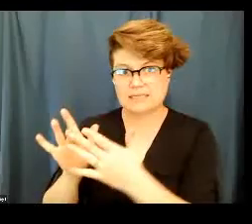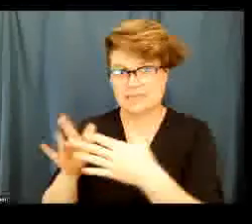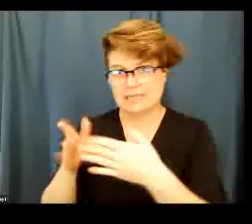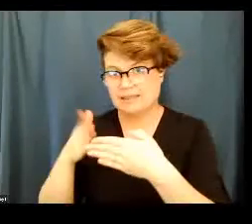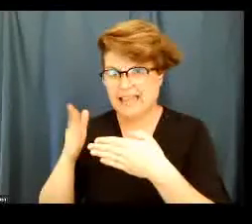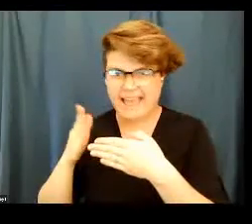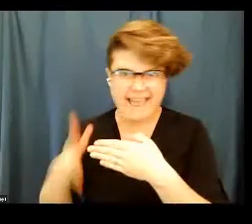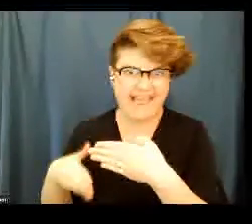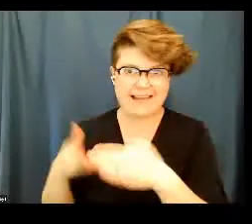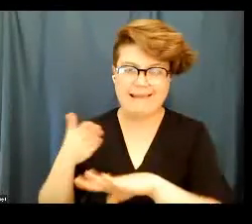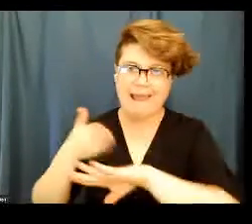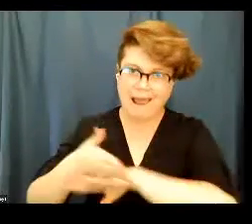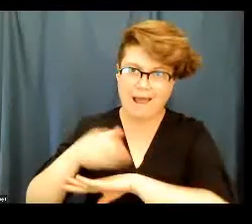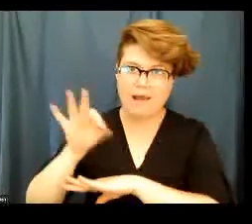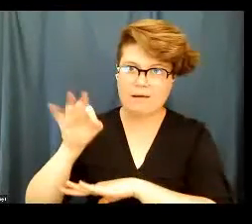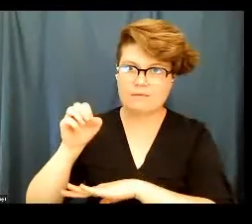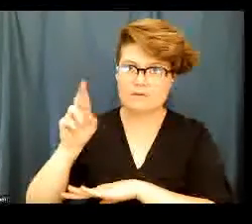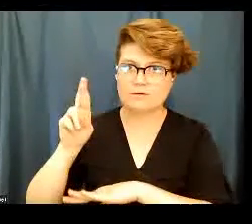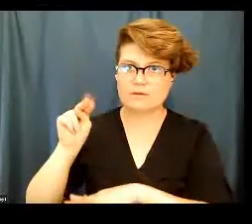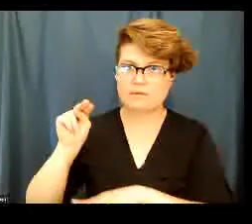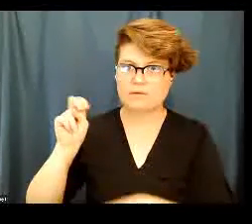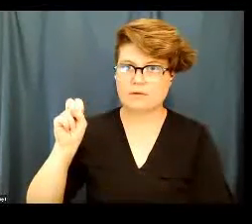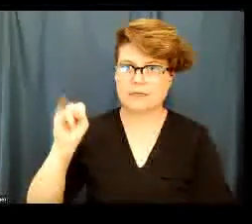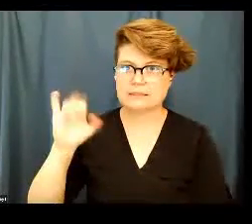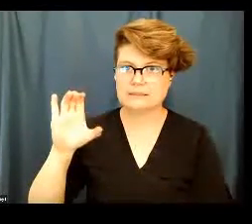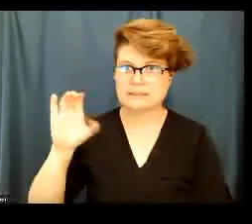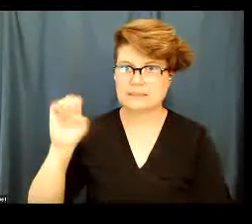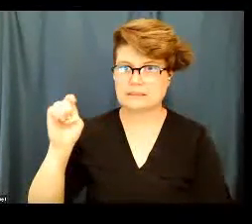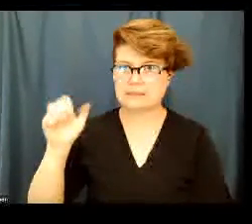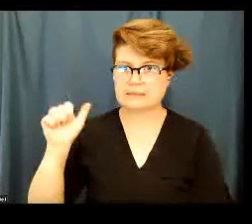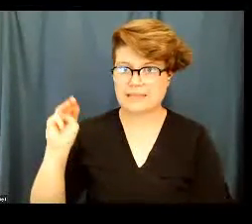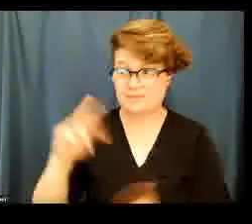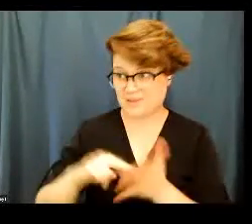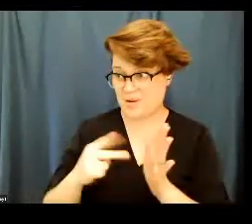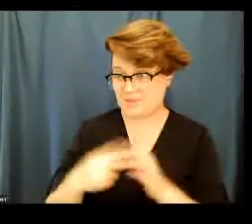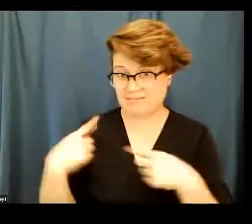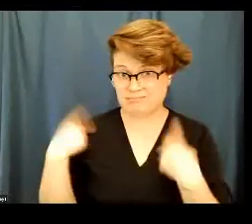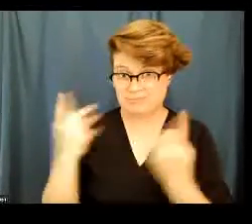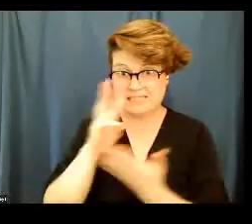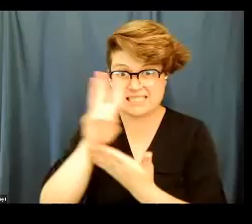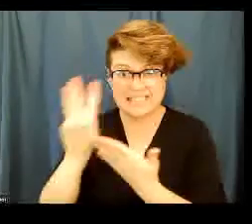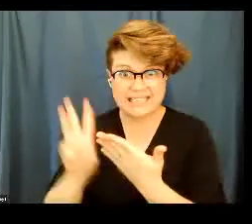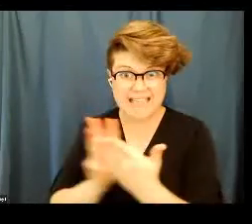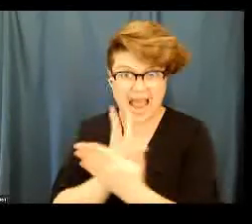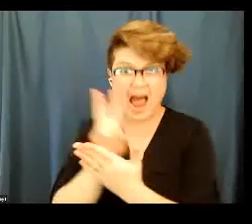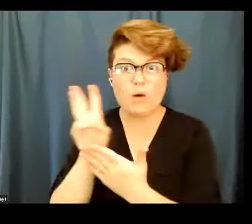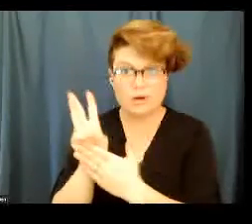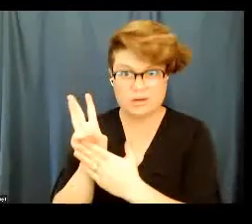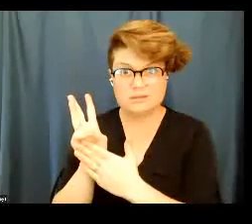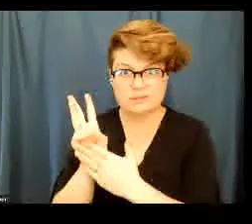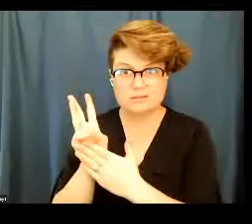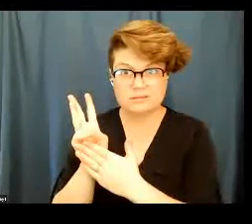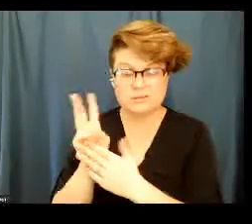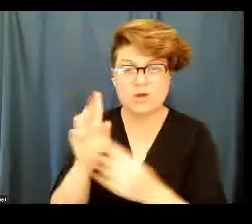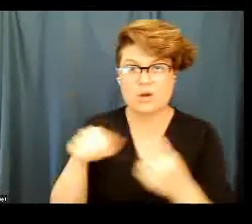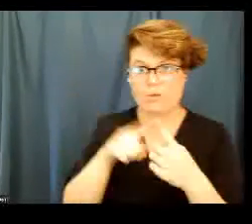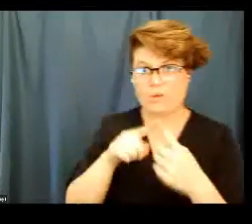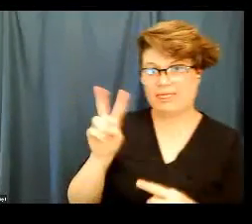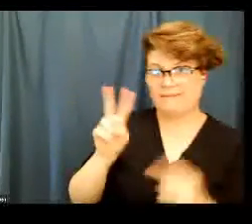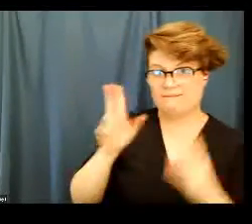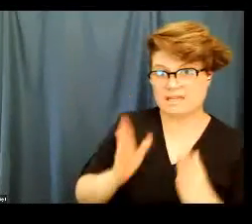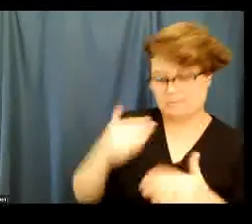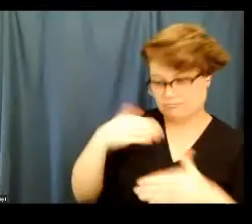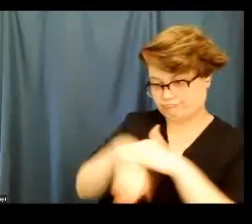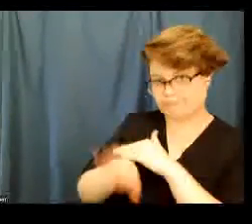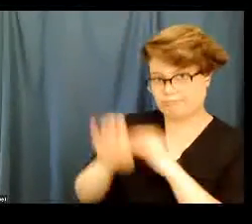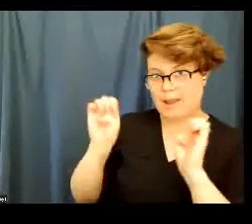after the forensic exam. So it's been about probably 6 hours between walking into the ER